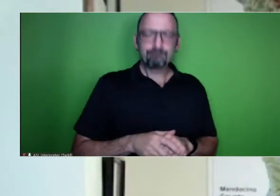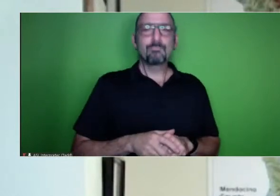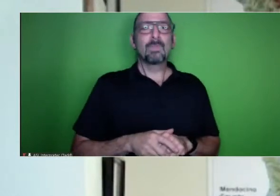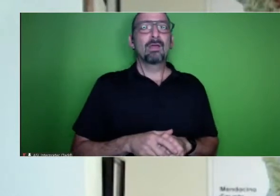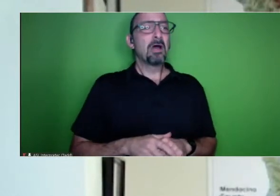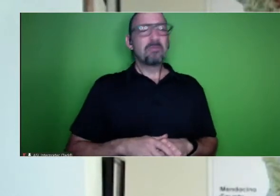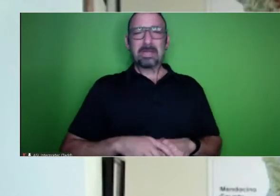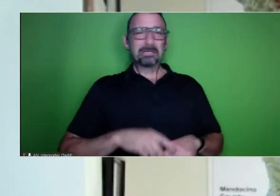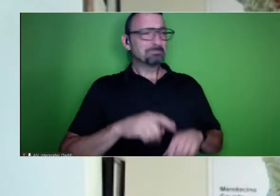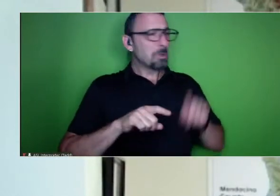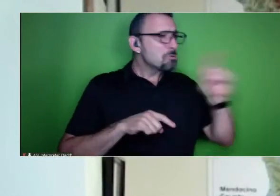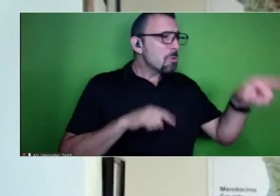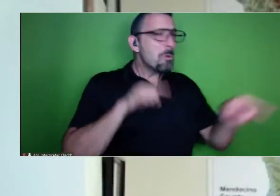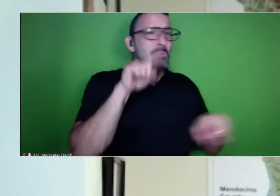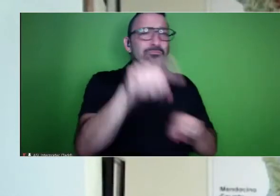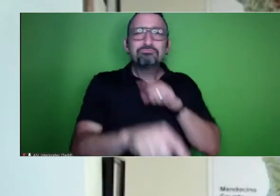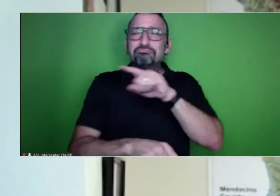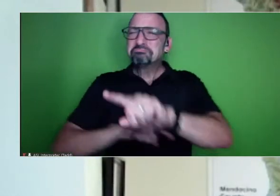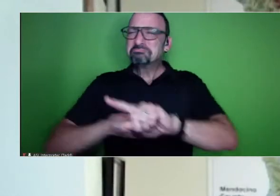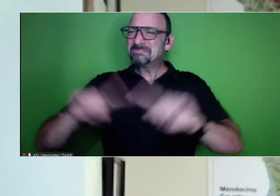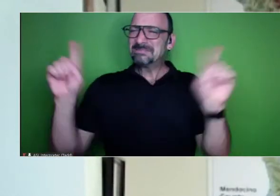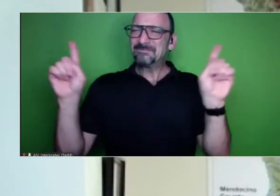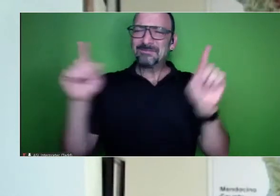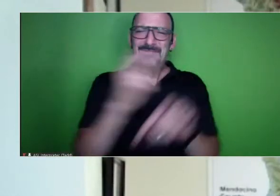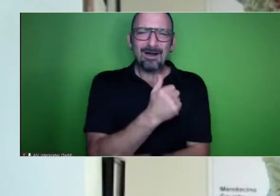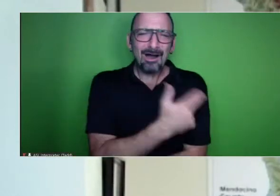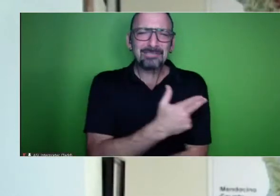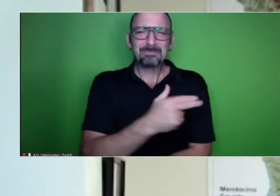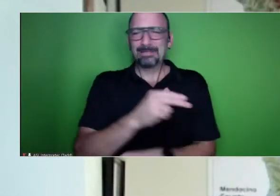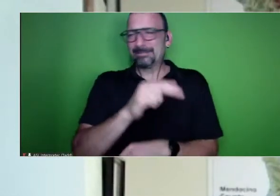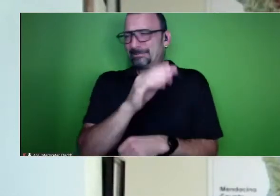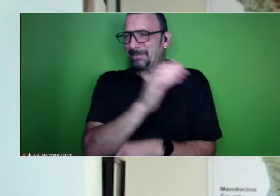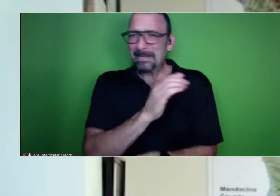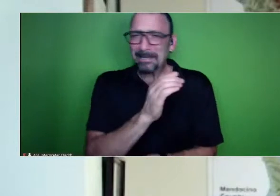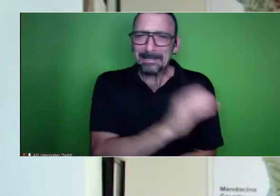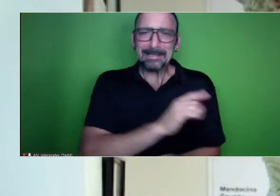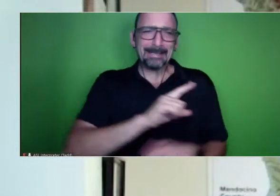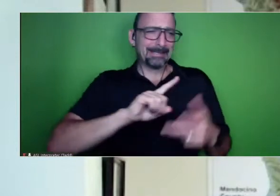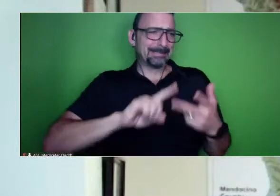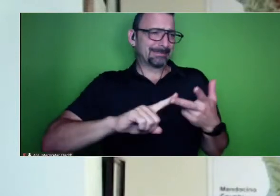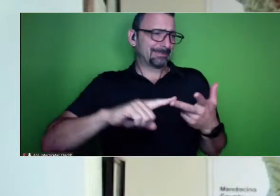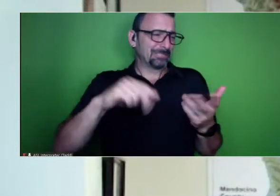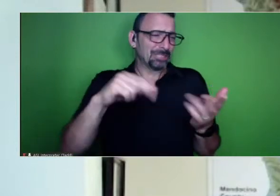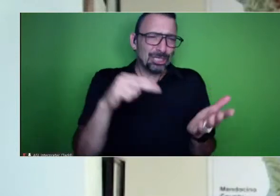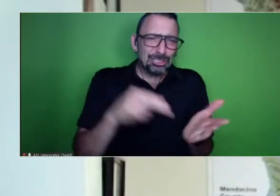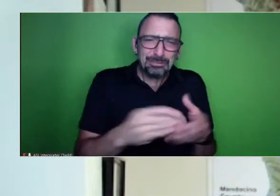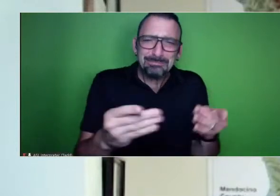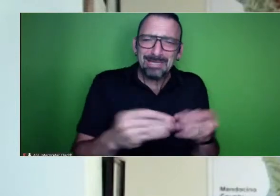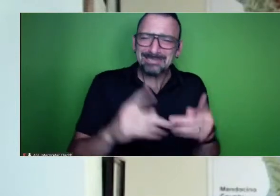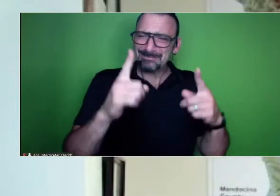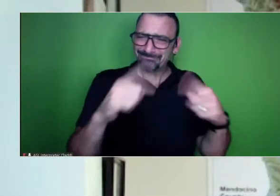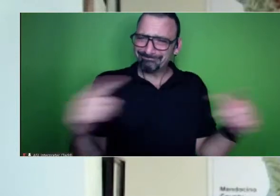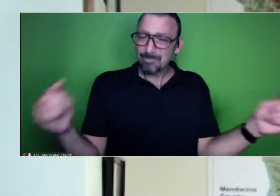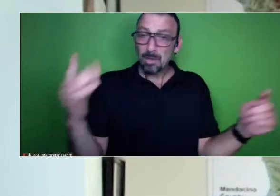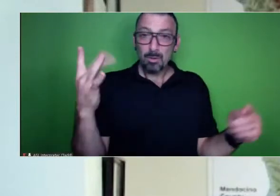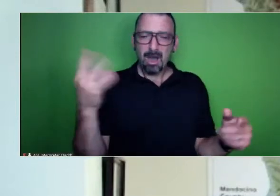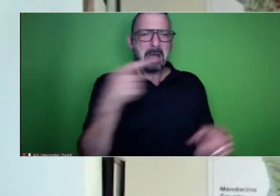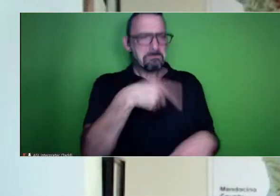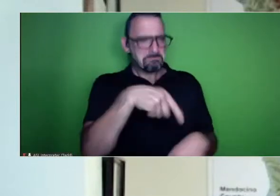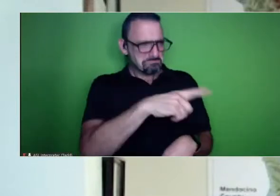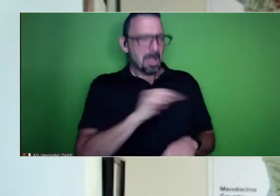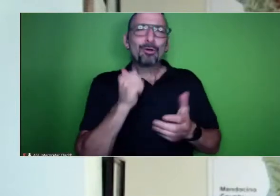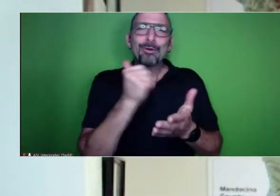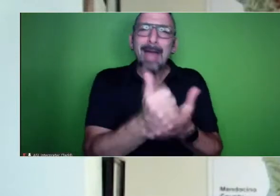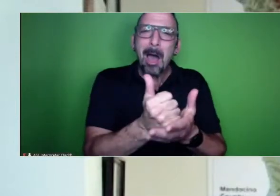various different hospitals or clinics or health departments to help with testing or record